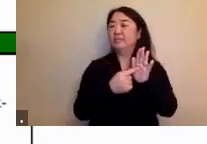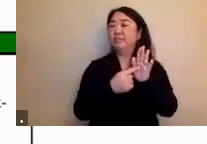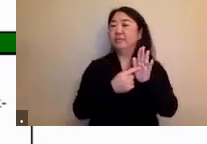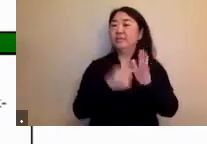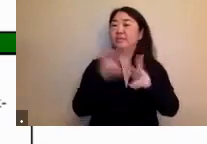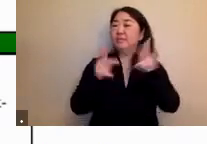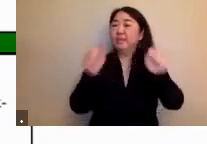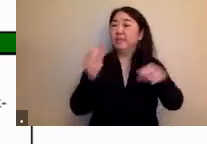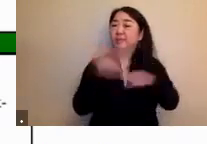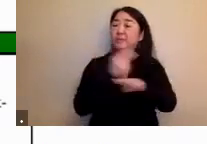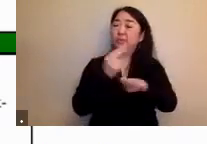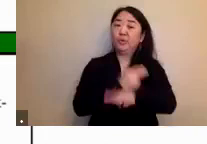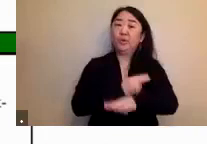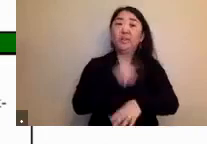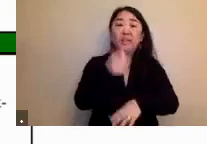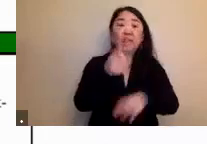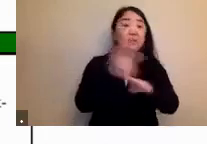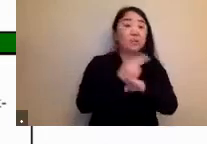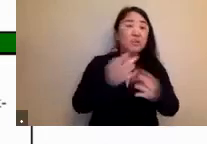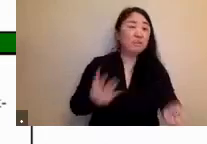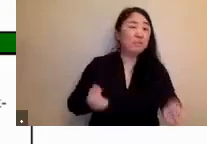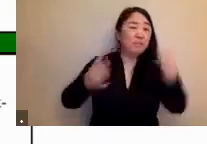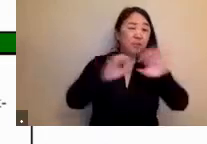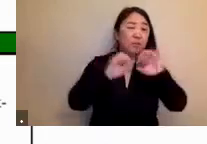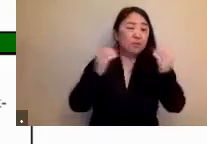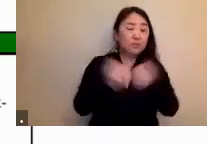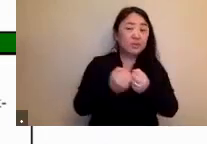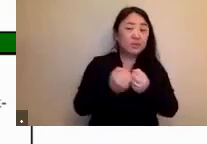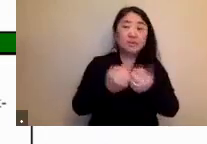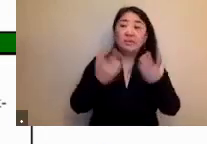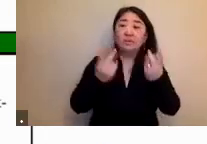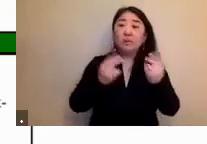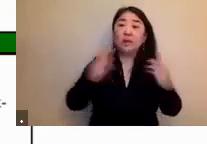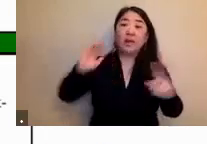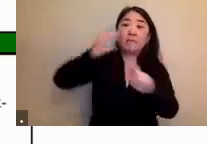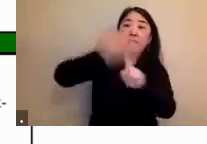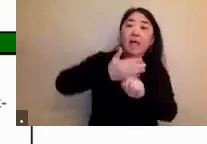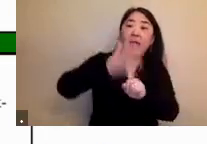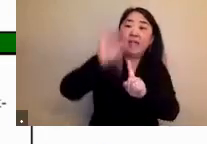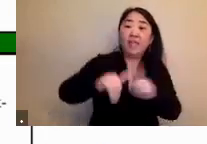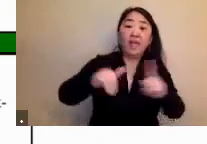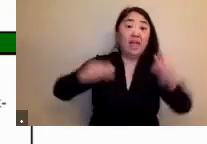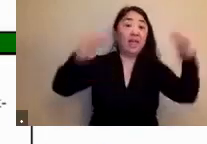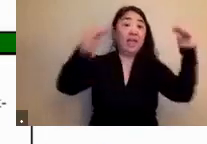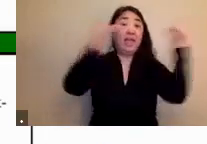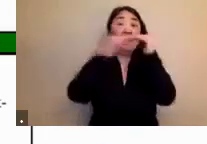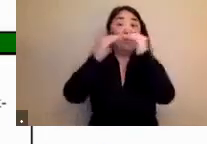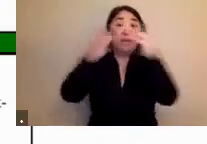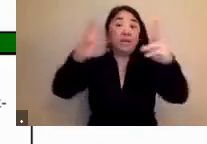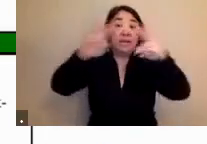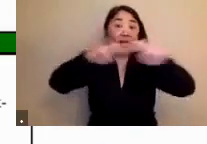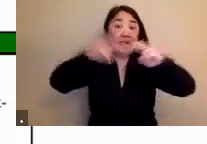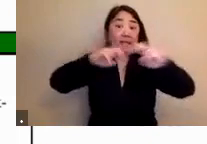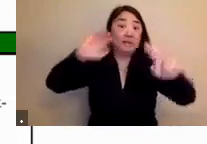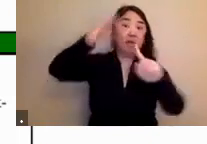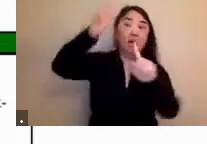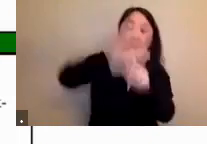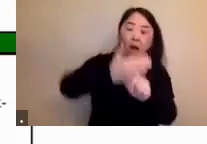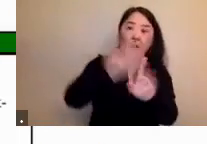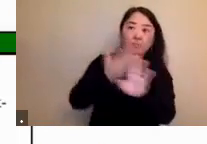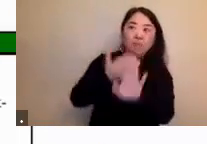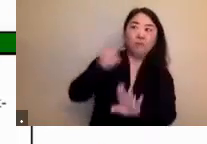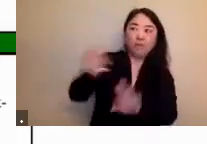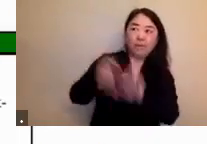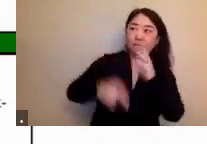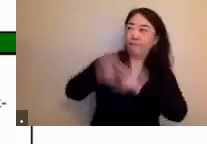many organizations to apply an equity analysis to any design project that they may build in the